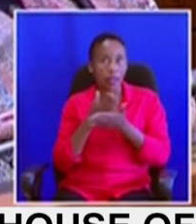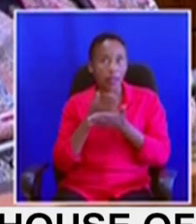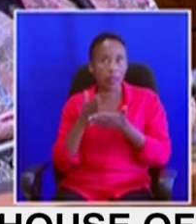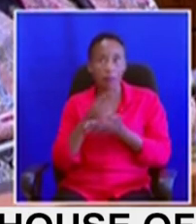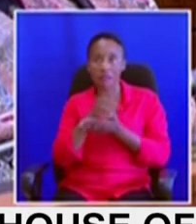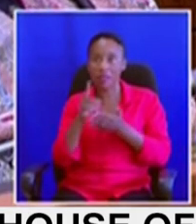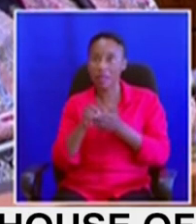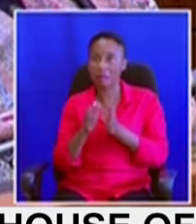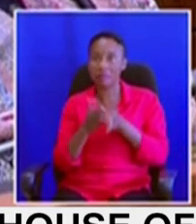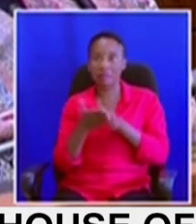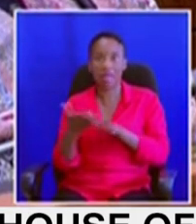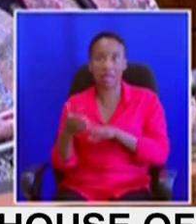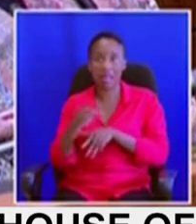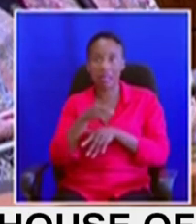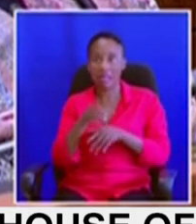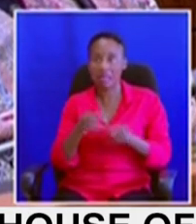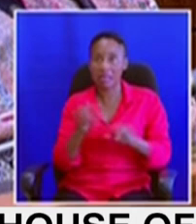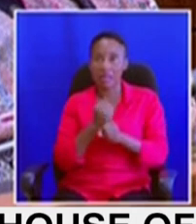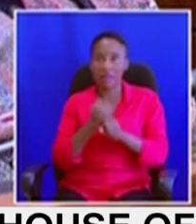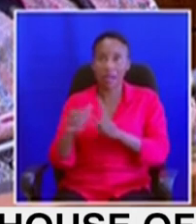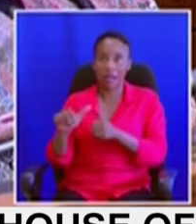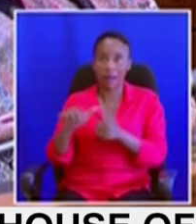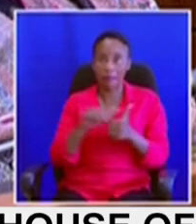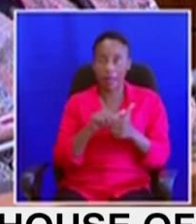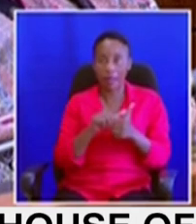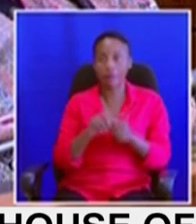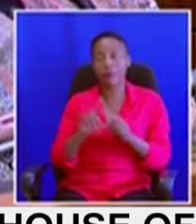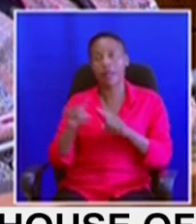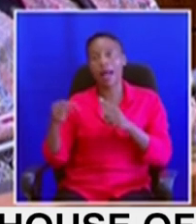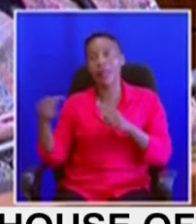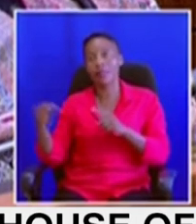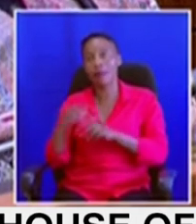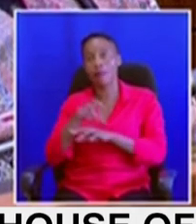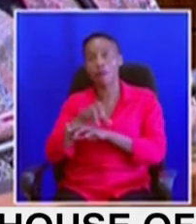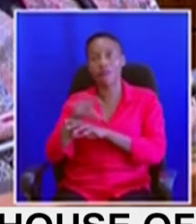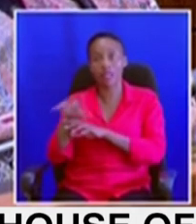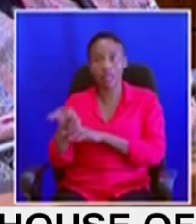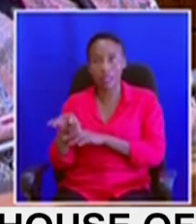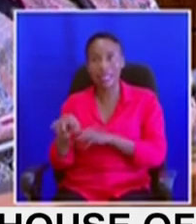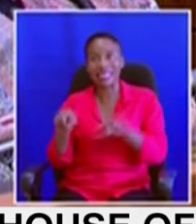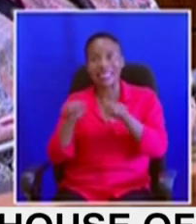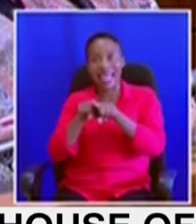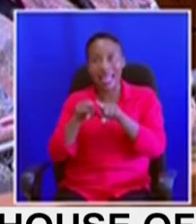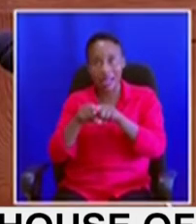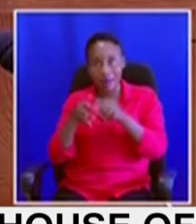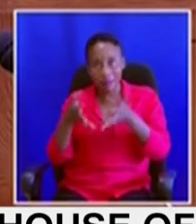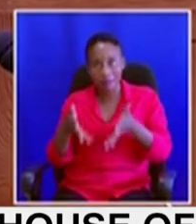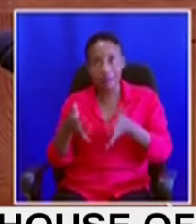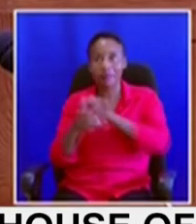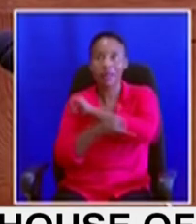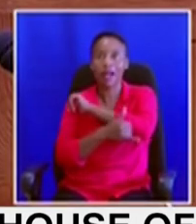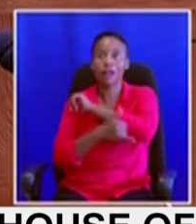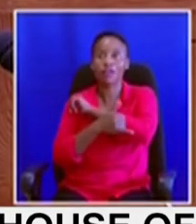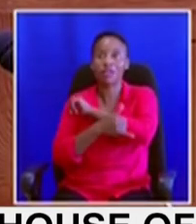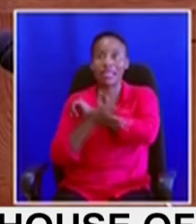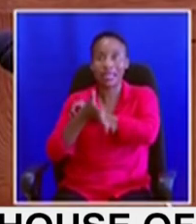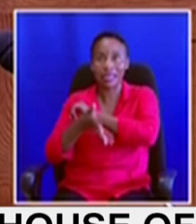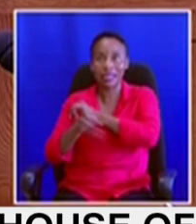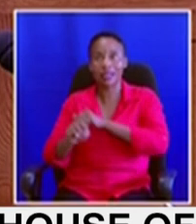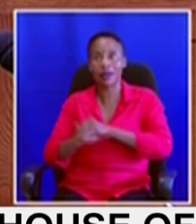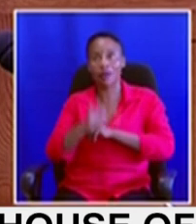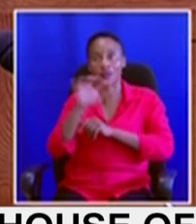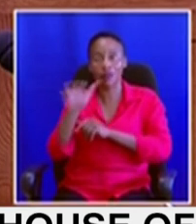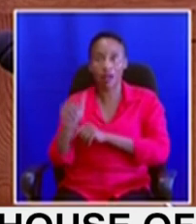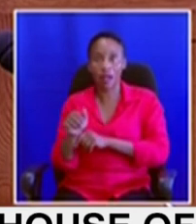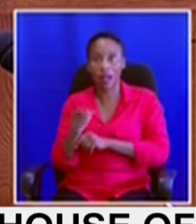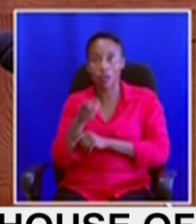come back. And yet in other provinces, in the same country, South Africa, those who